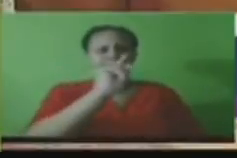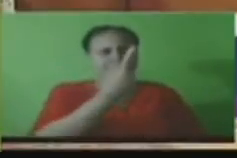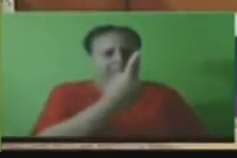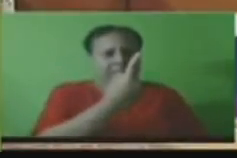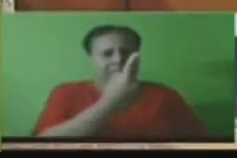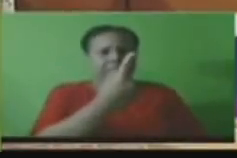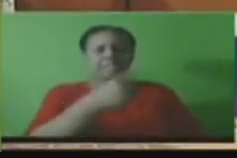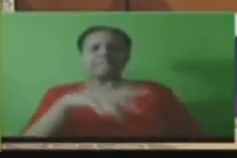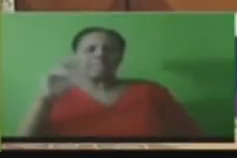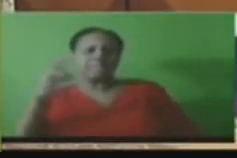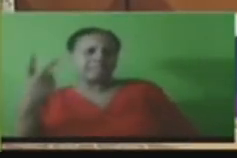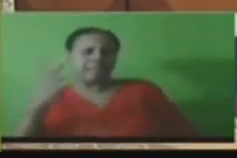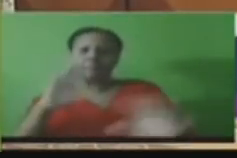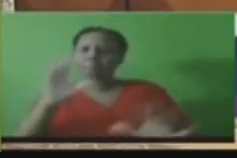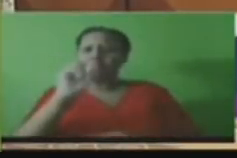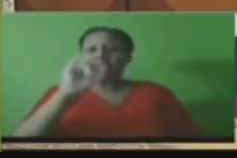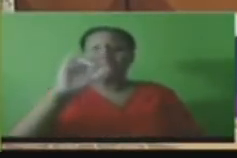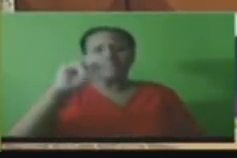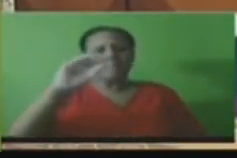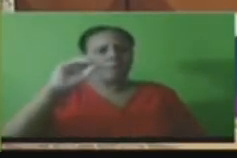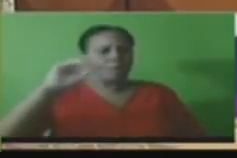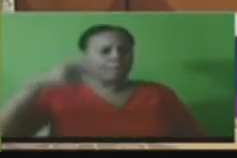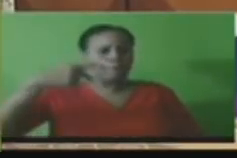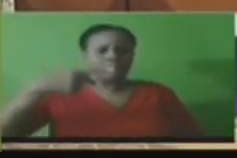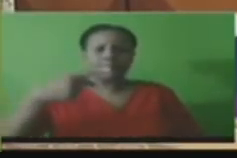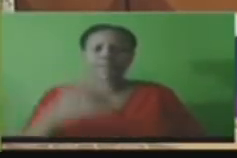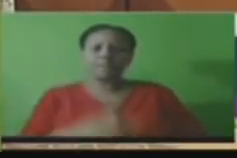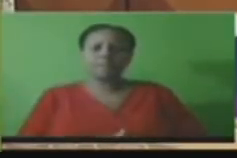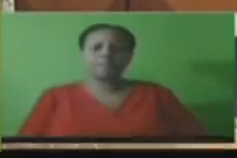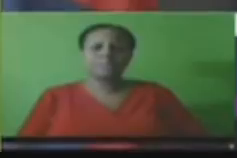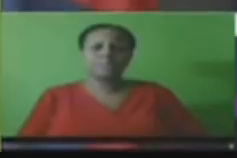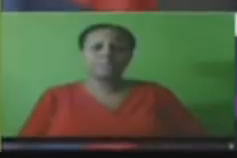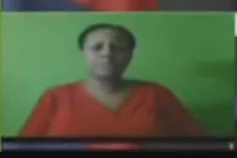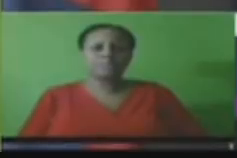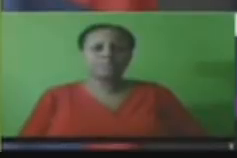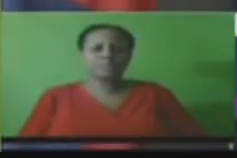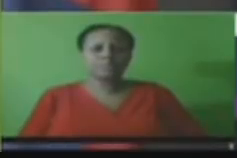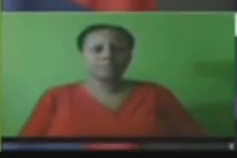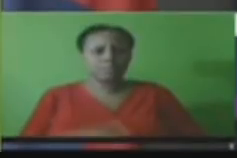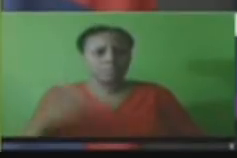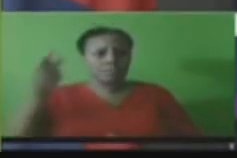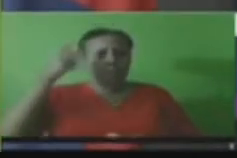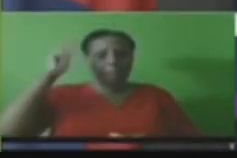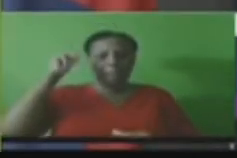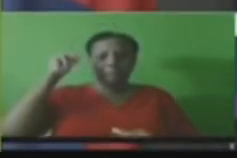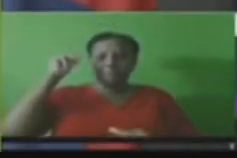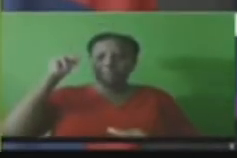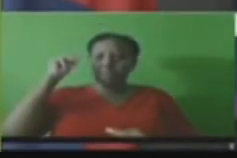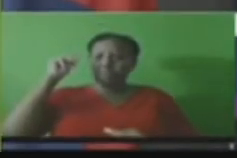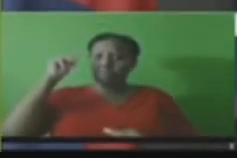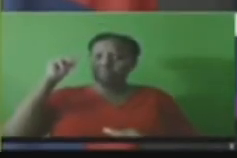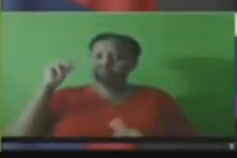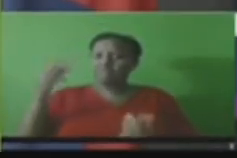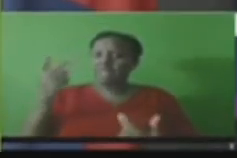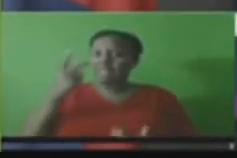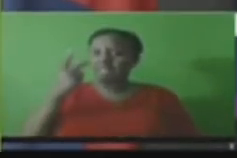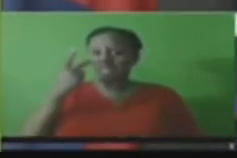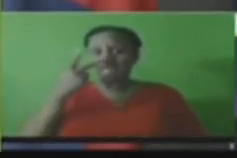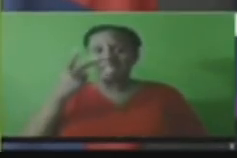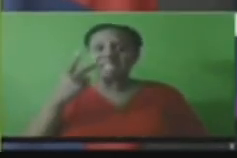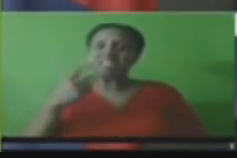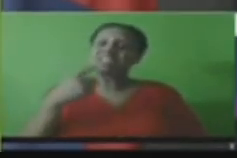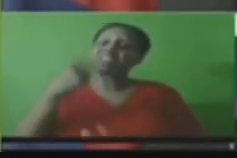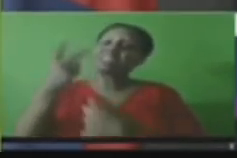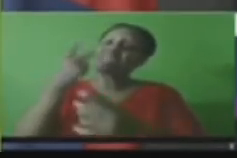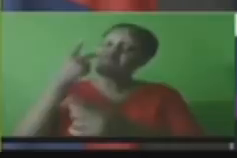And if you don't believe it, No, 3 months I can after. tell you for myself. I have had my vaccination, first dose. I am now in that